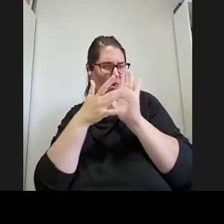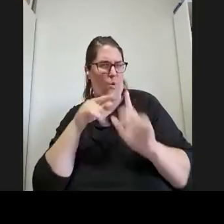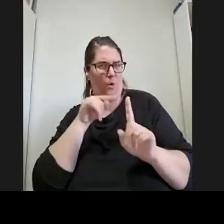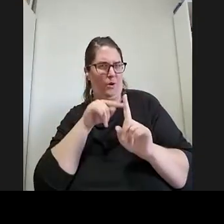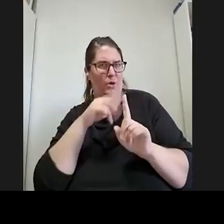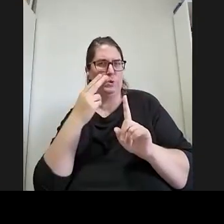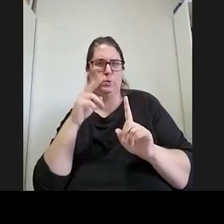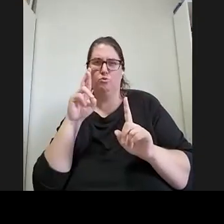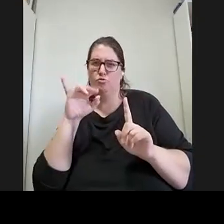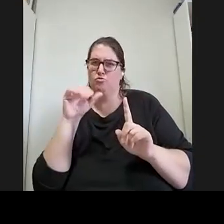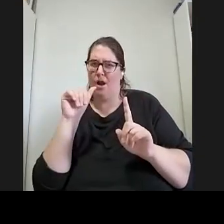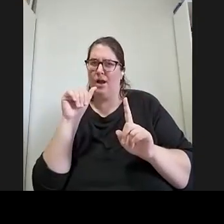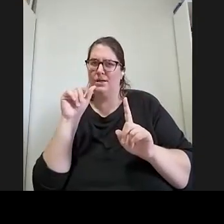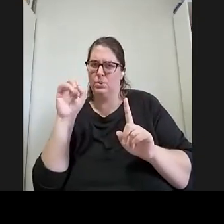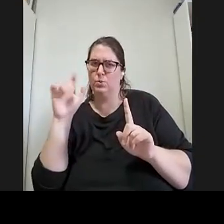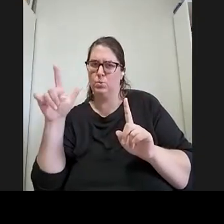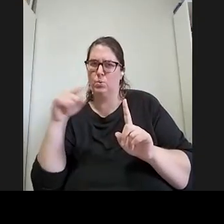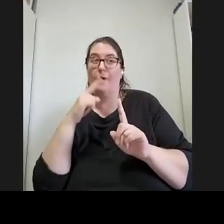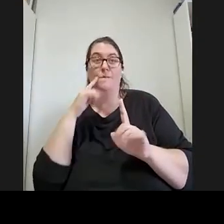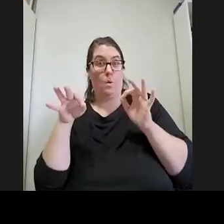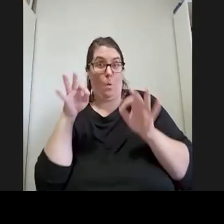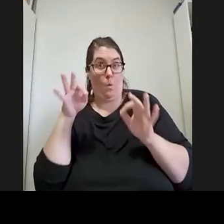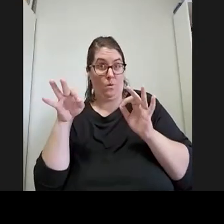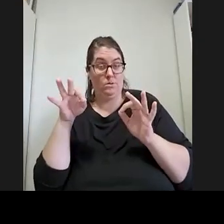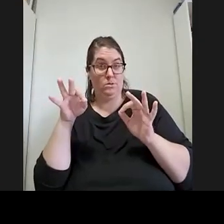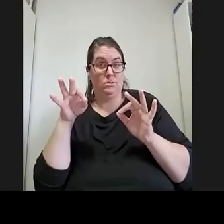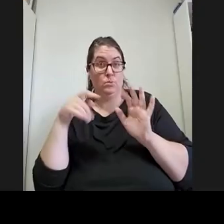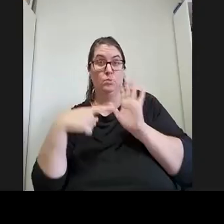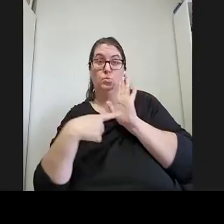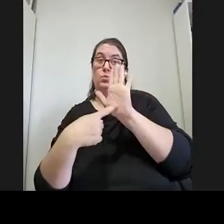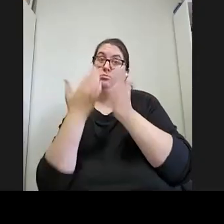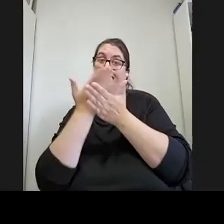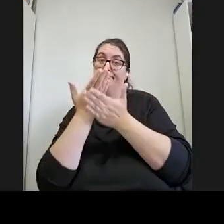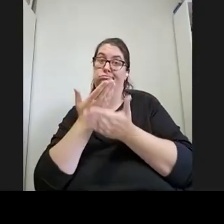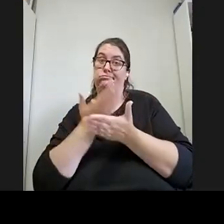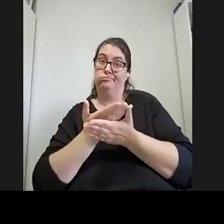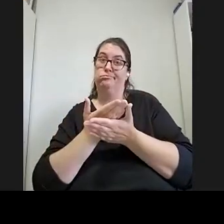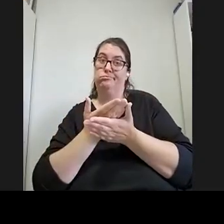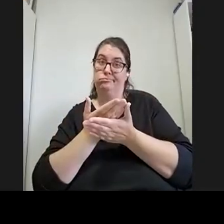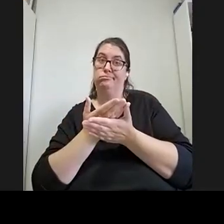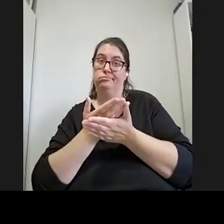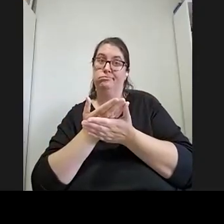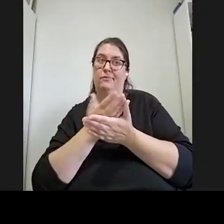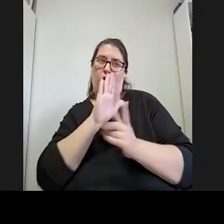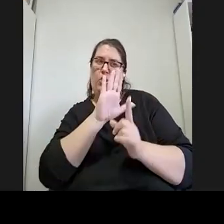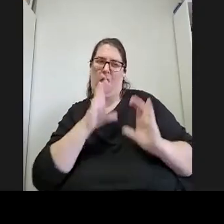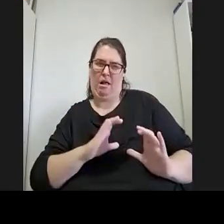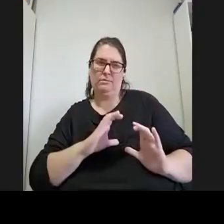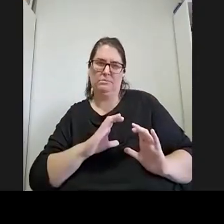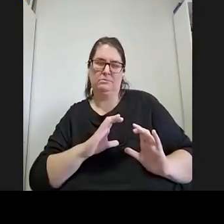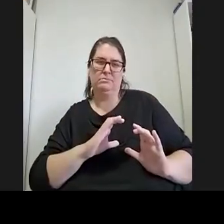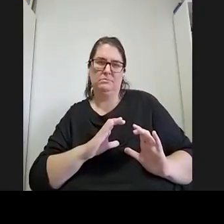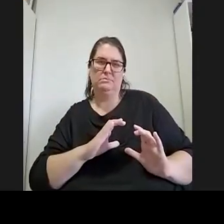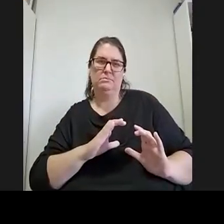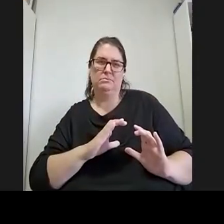the RISA tool in court to provide evidence for like her client who was facing